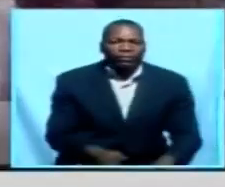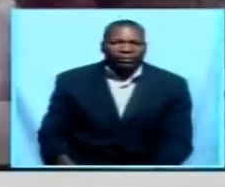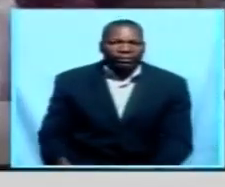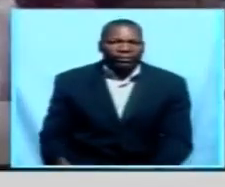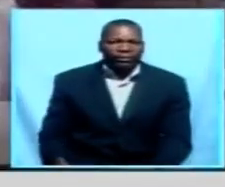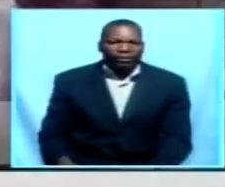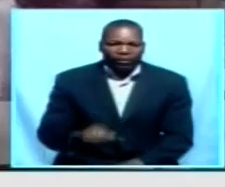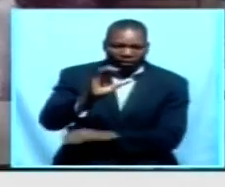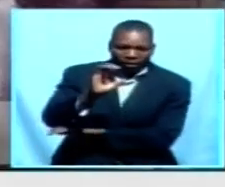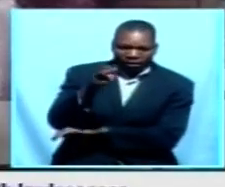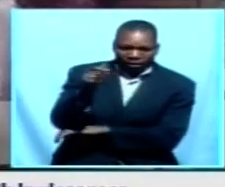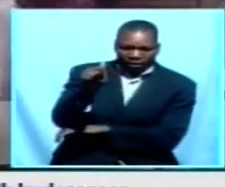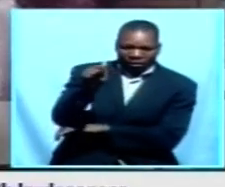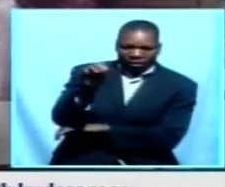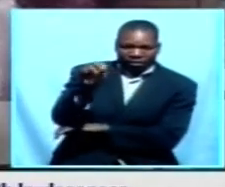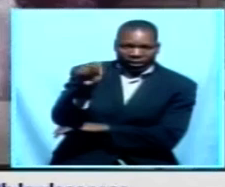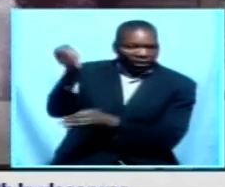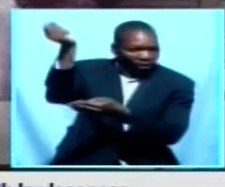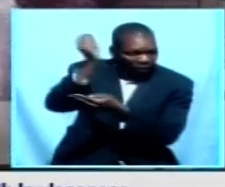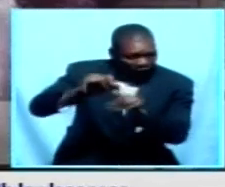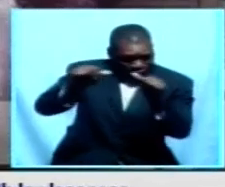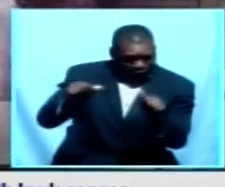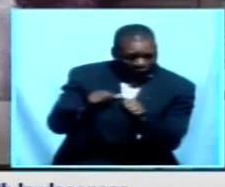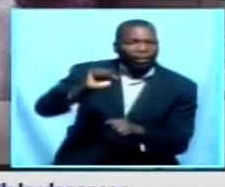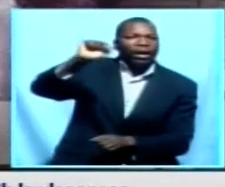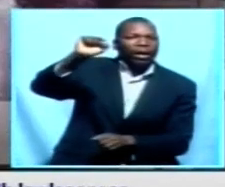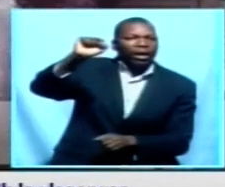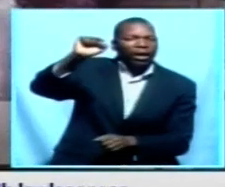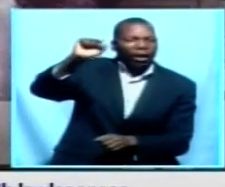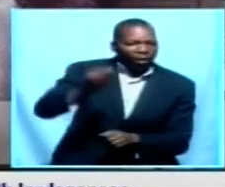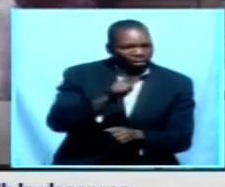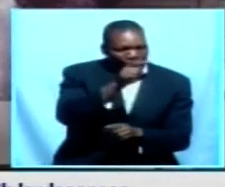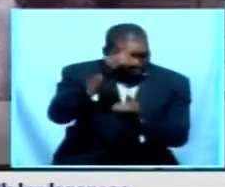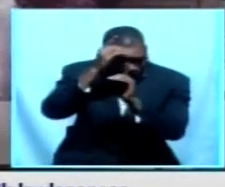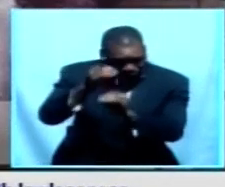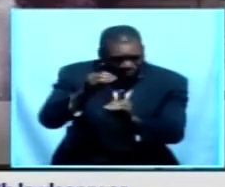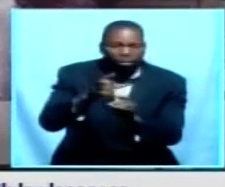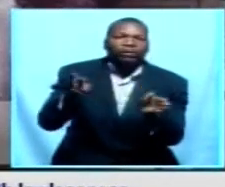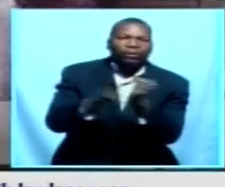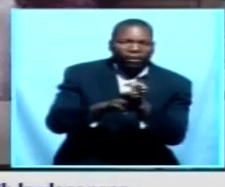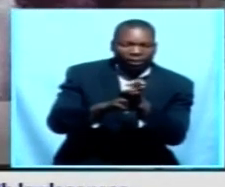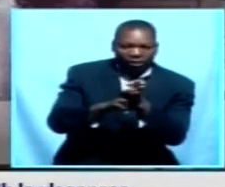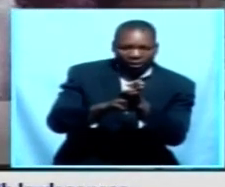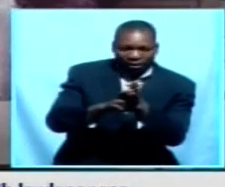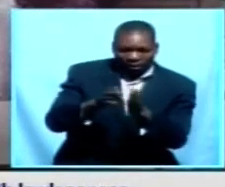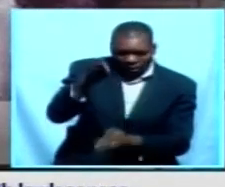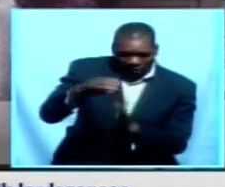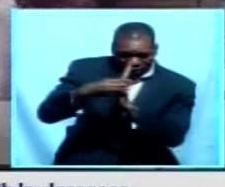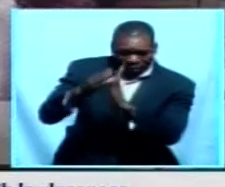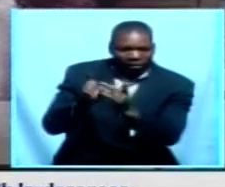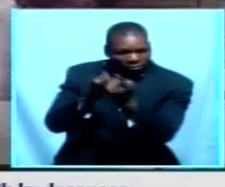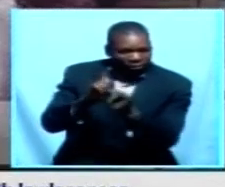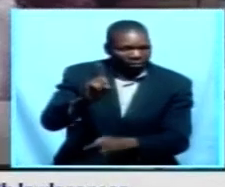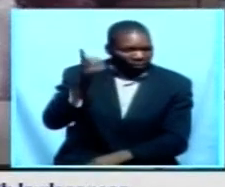PF Secretary General Davis Chama has echoed President Lungu's decision not to meet the UPND leader over the violence obtaining in